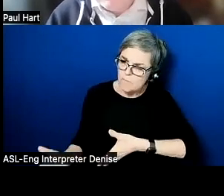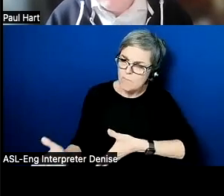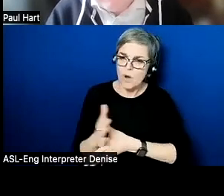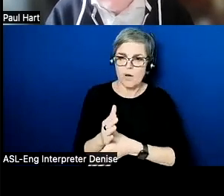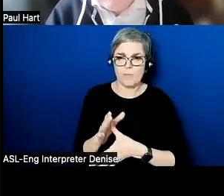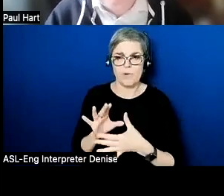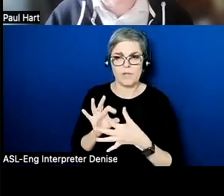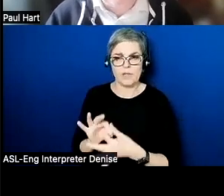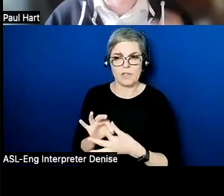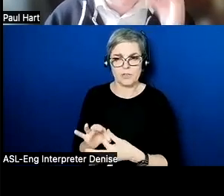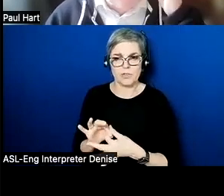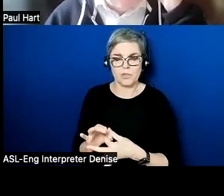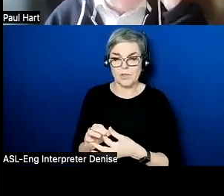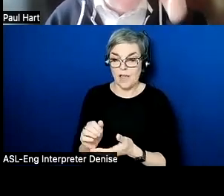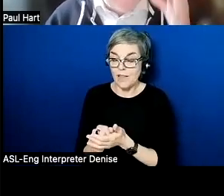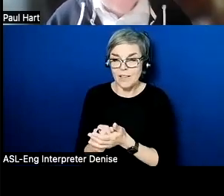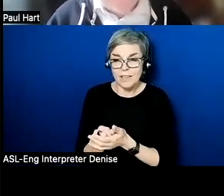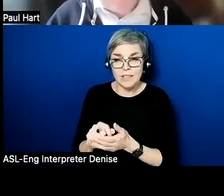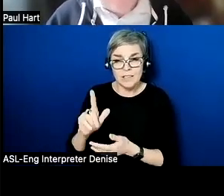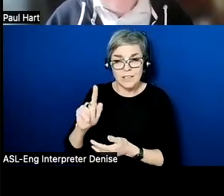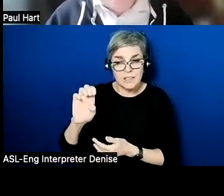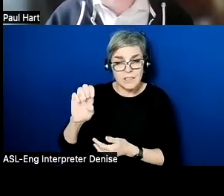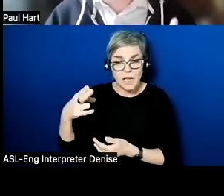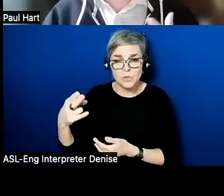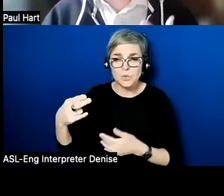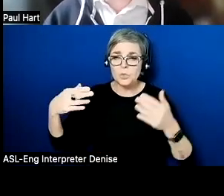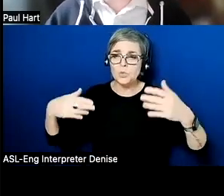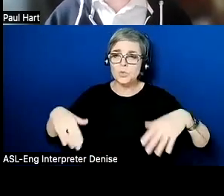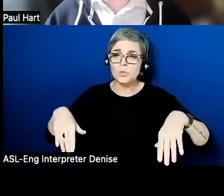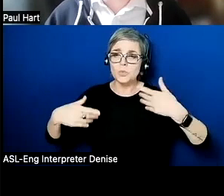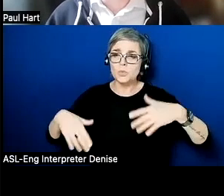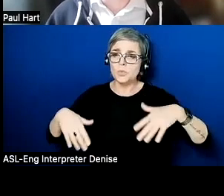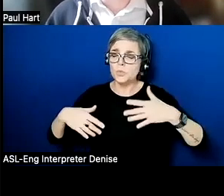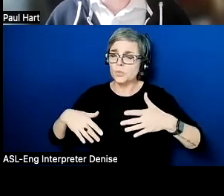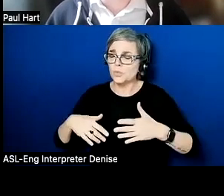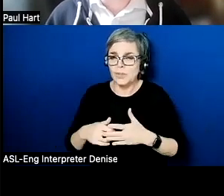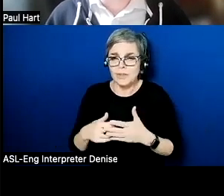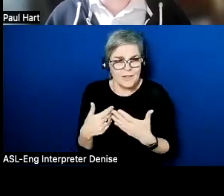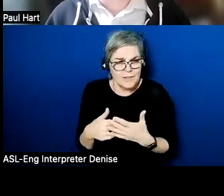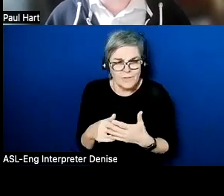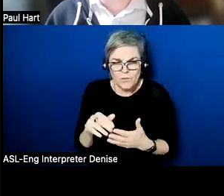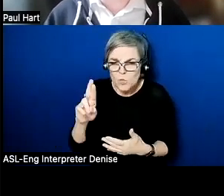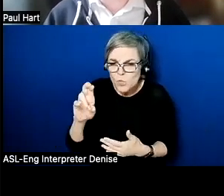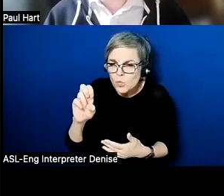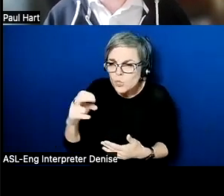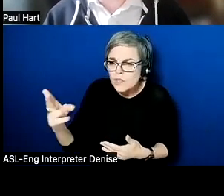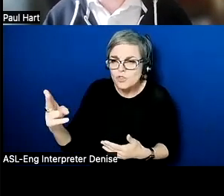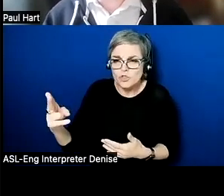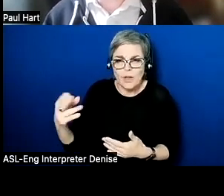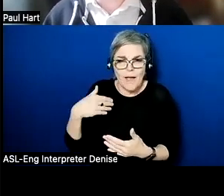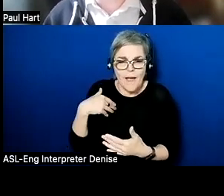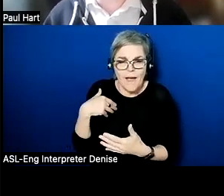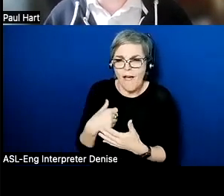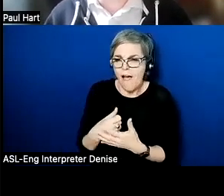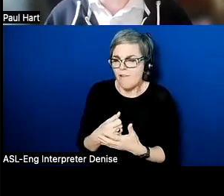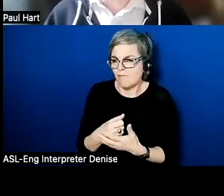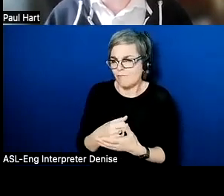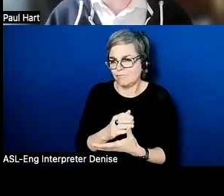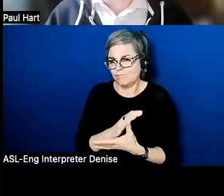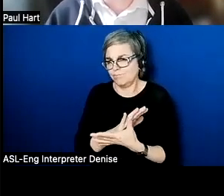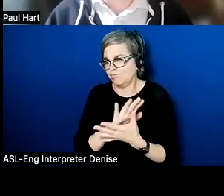to get information about the world. And I used to think that a seeing hearing